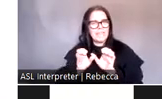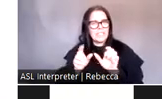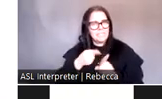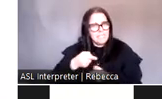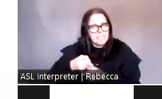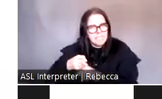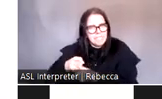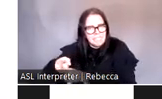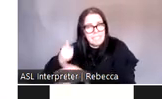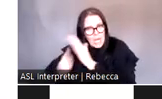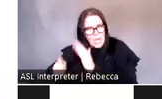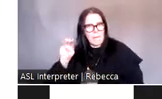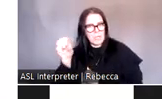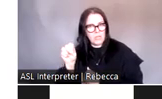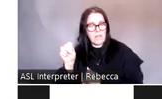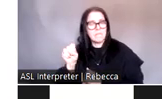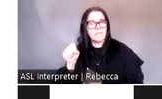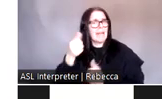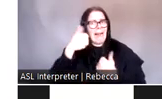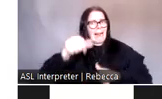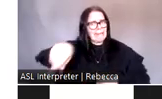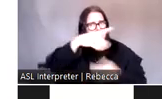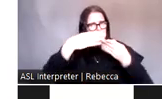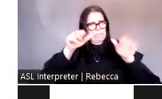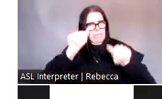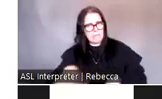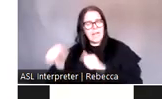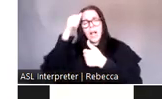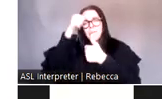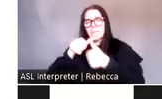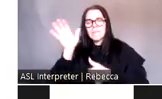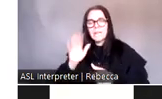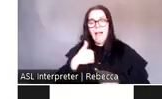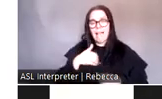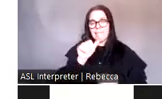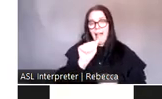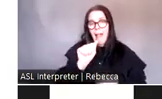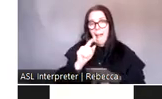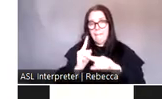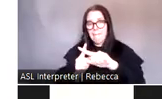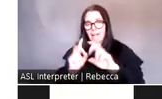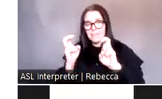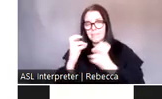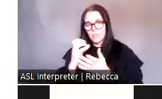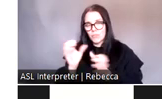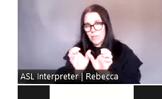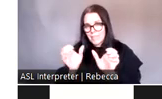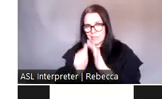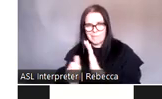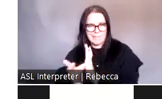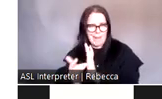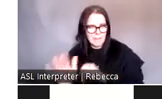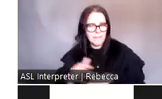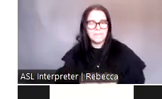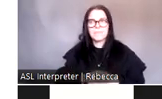the years. There was, you know, we still can. I remember A-plus certification in the tech sector. We can even think of things